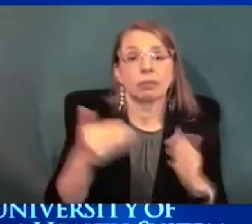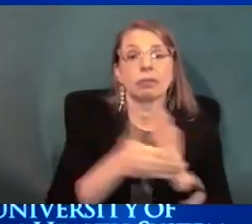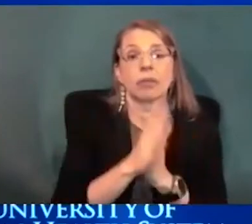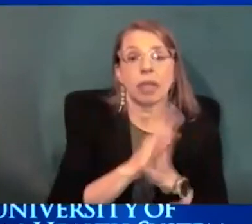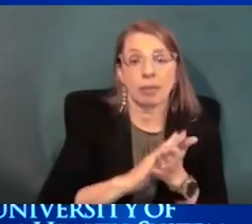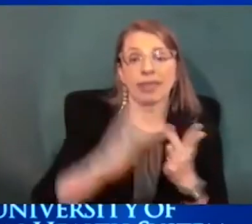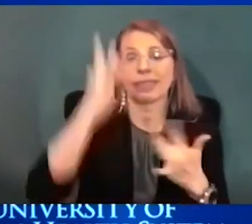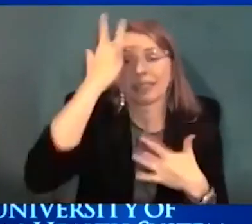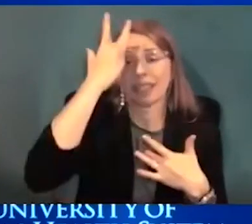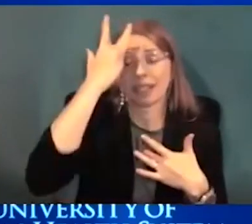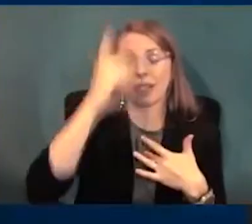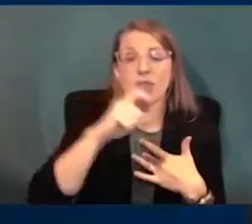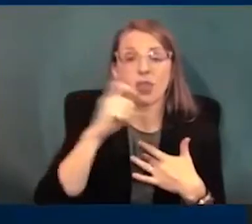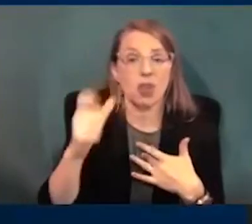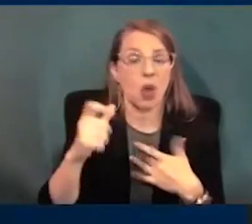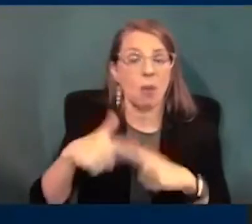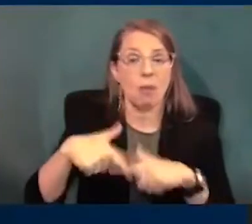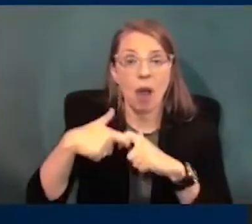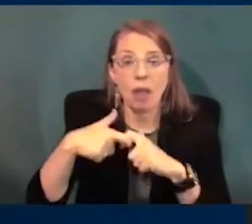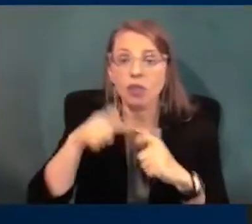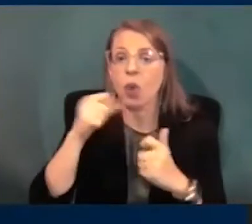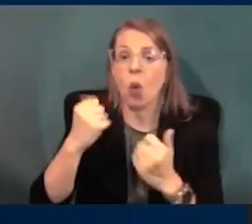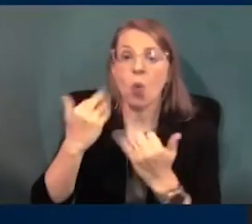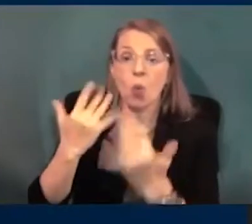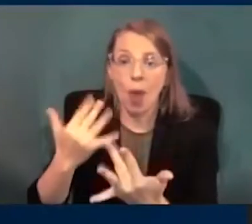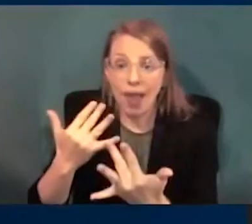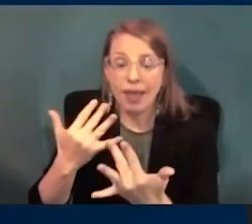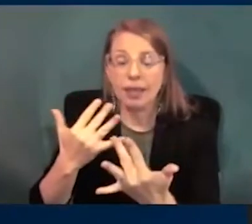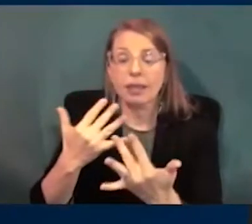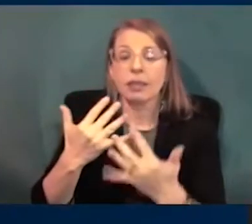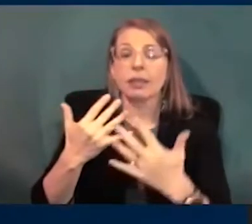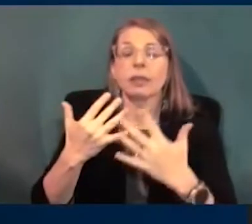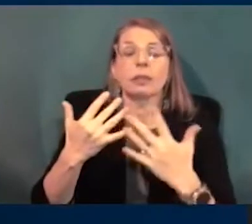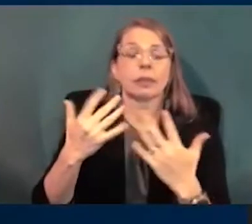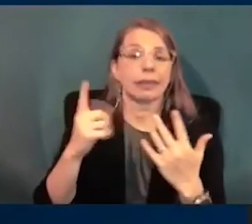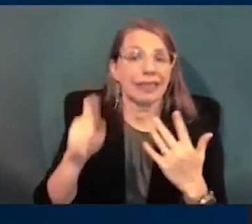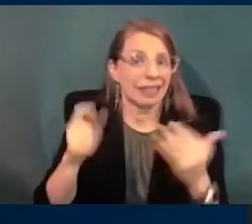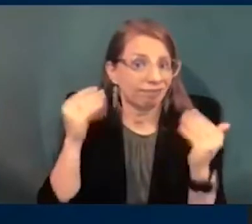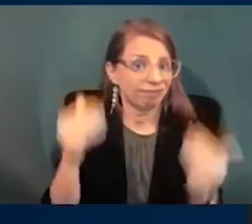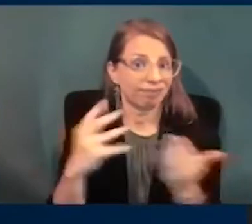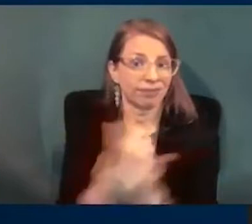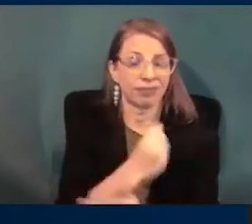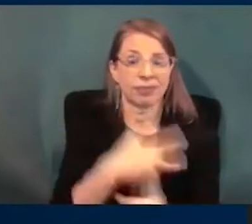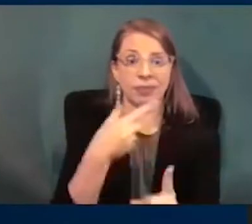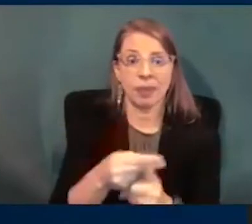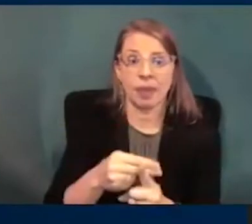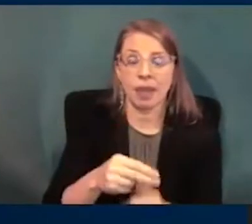Delta is dangerous. Okay, are we seeing more blood clots, Linda wants to know, in people that have cancer